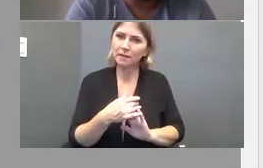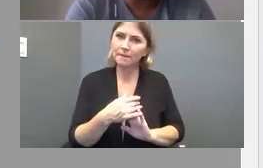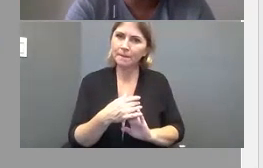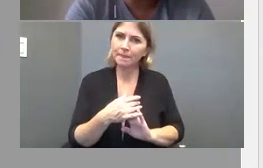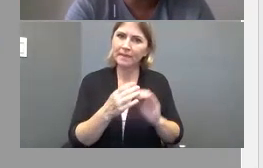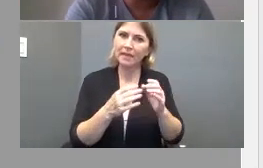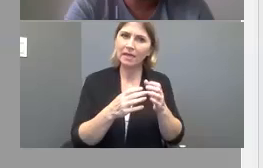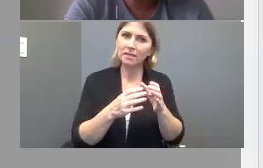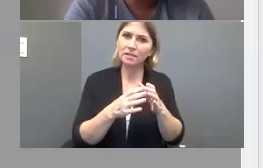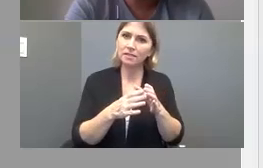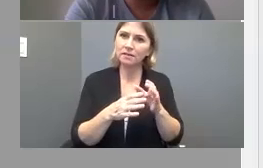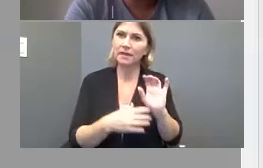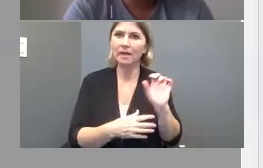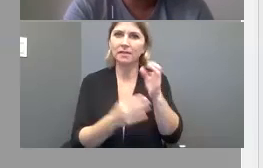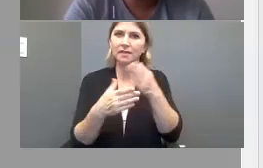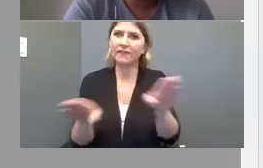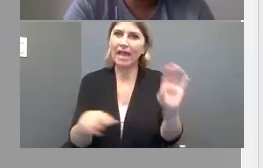search?